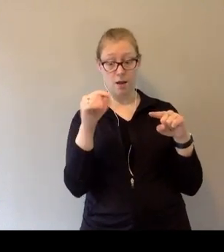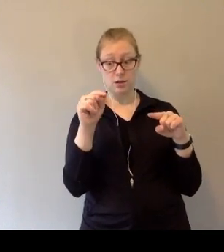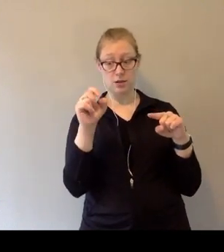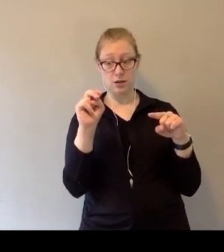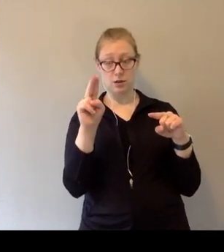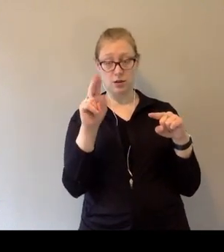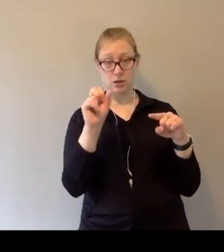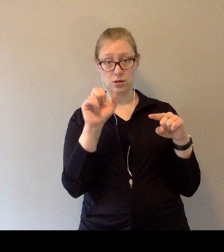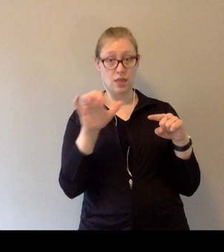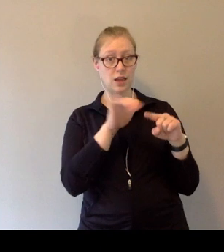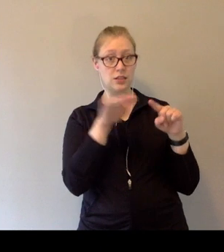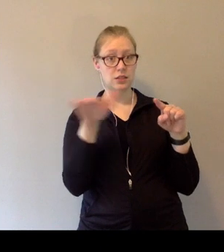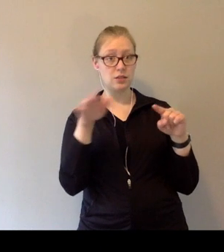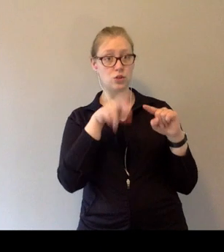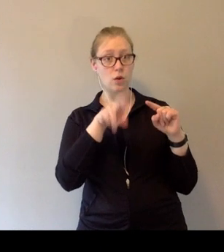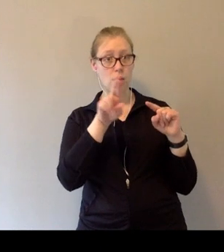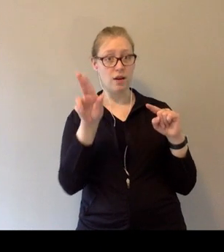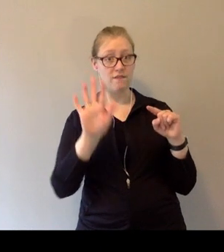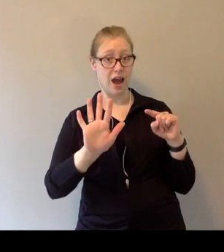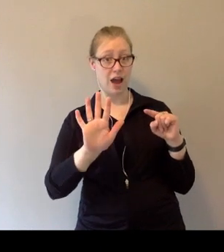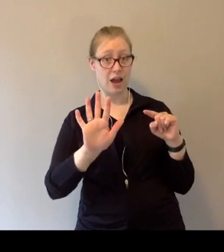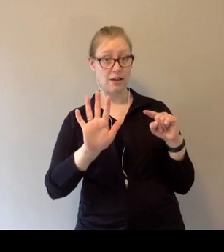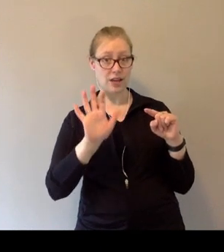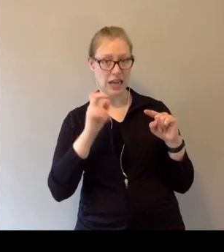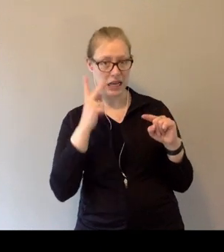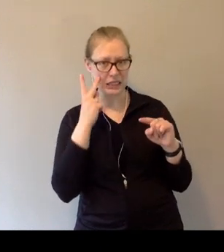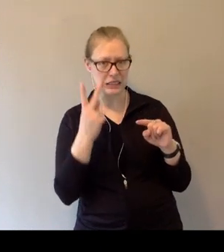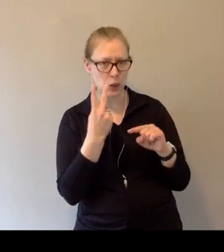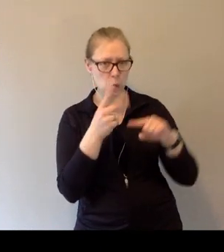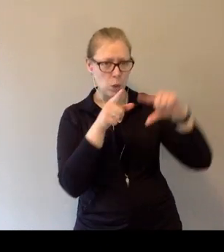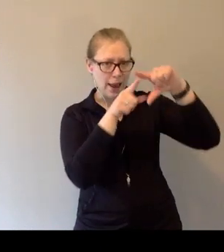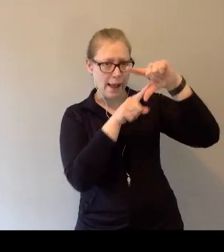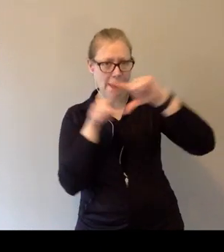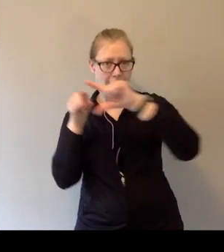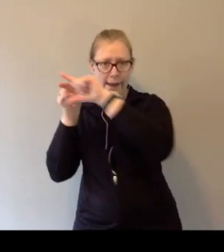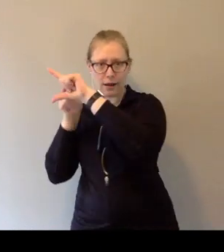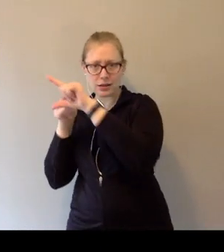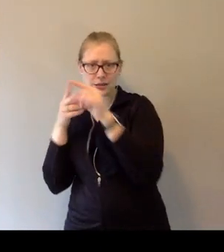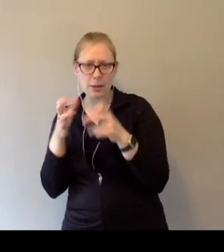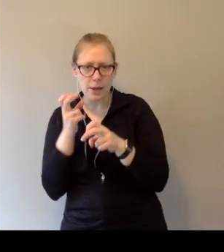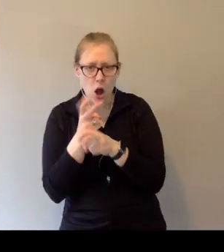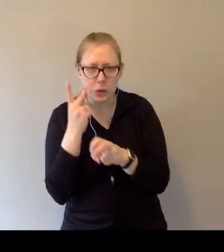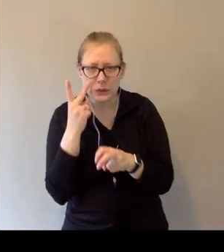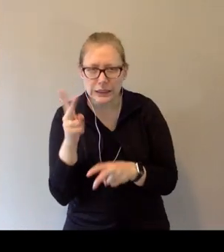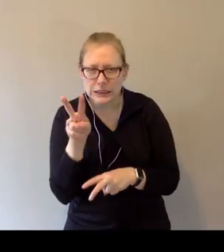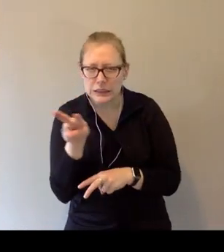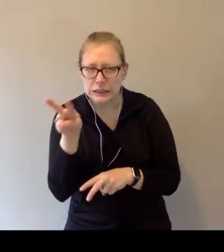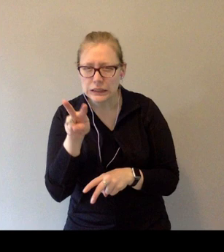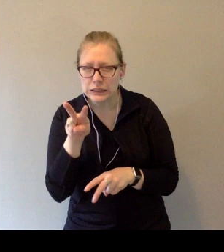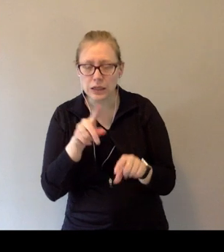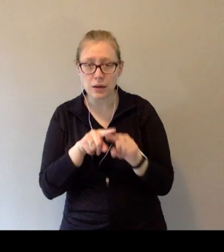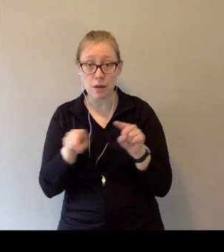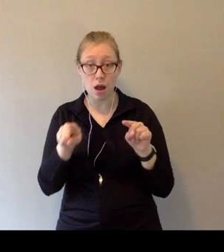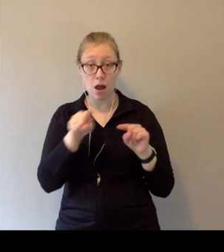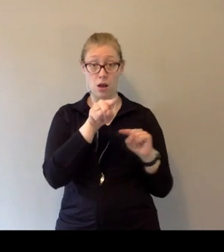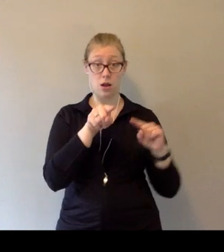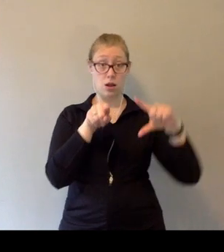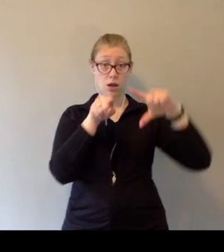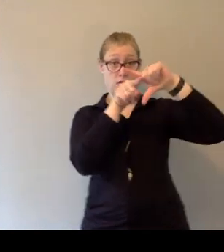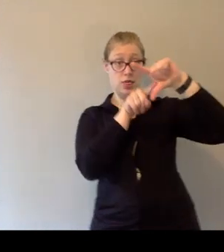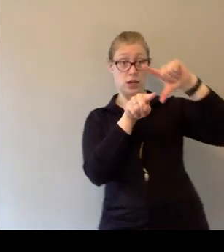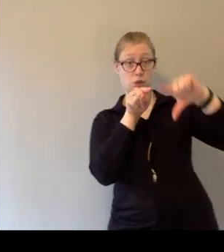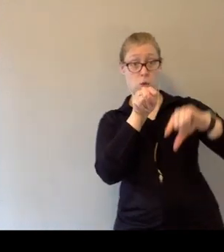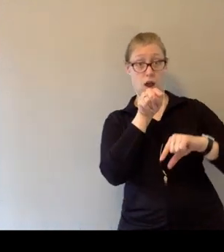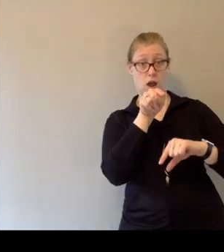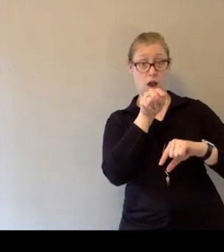We can also see the two angles. It might be a little hard to see right now, but this angle right here is 63.4